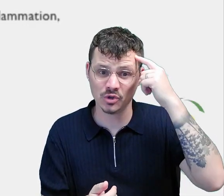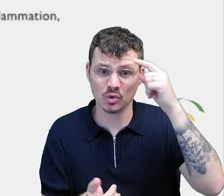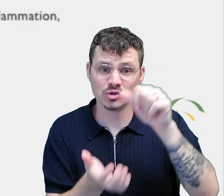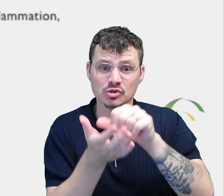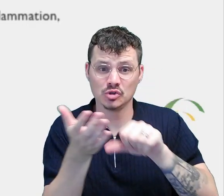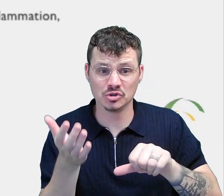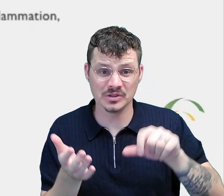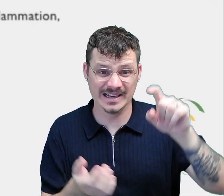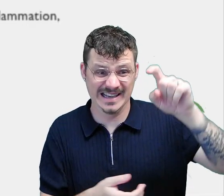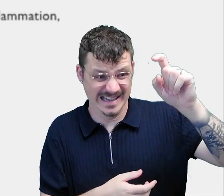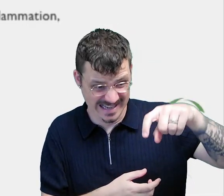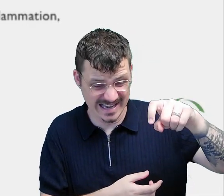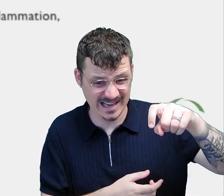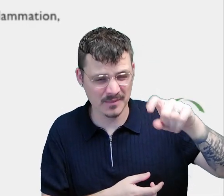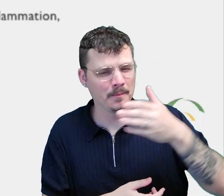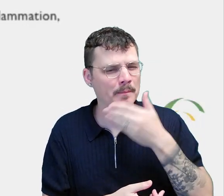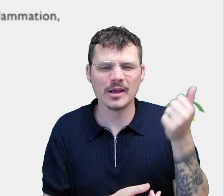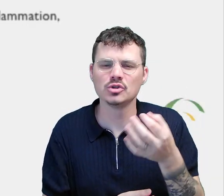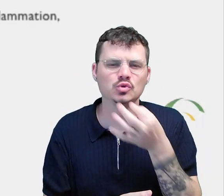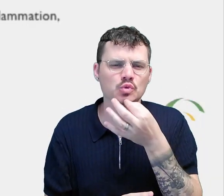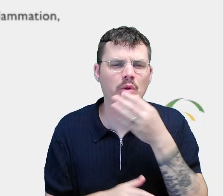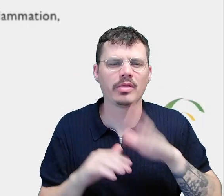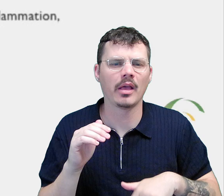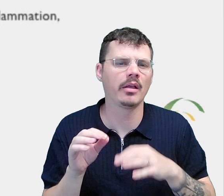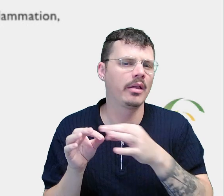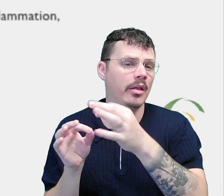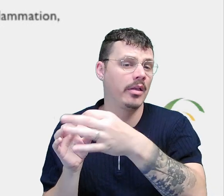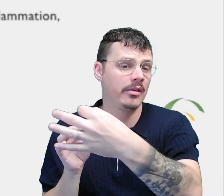needed, sooner is better than later.